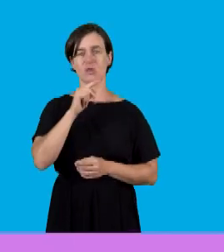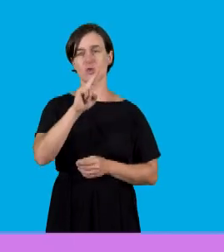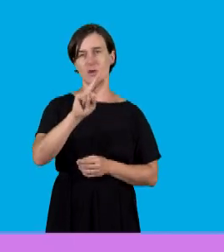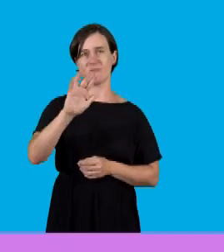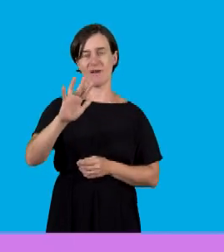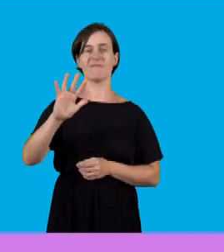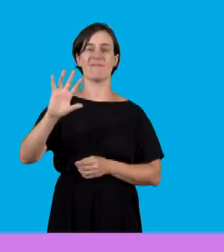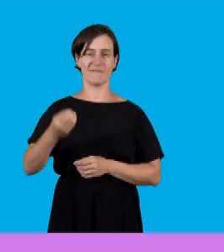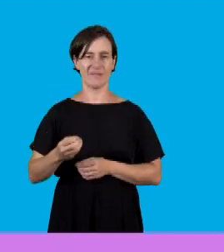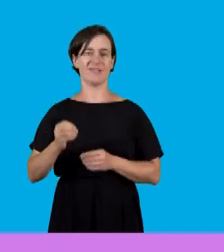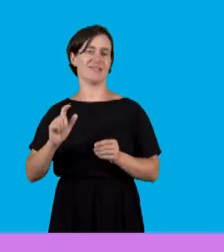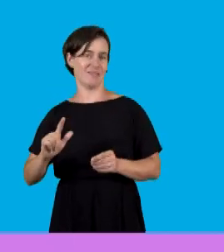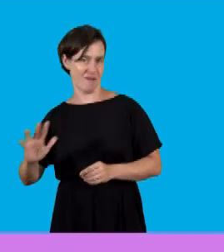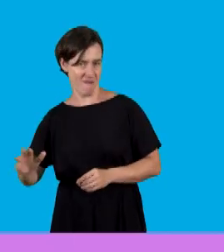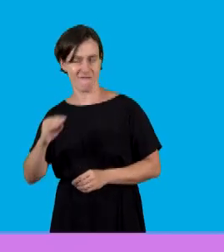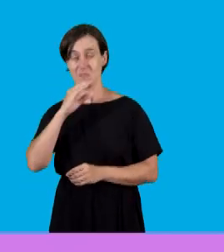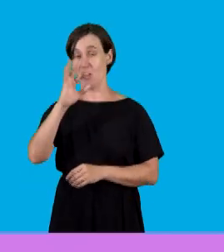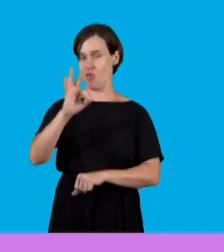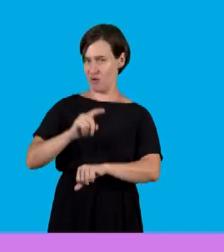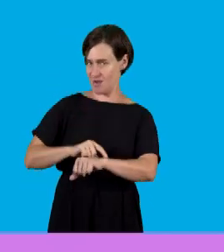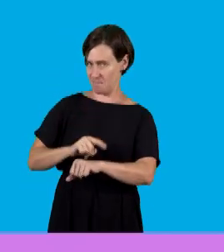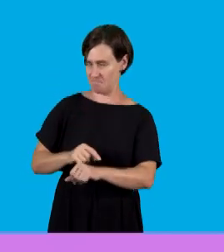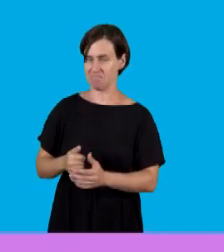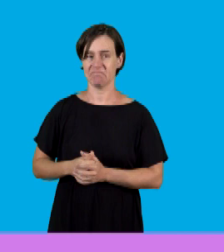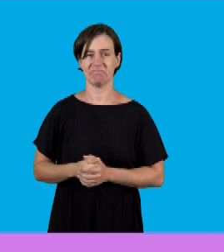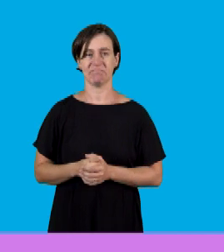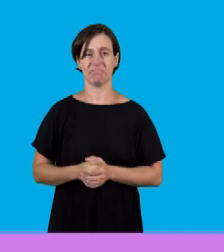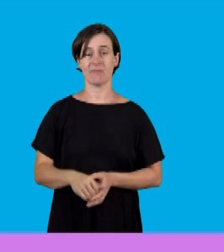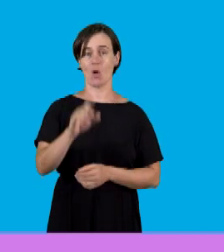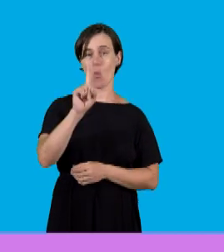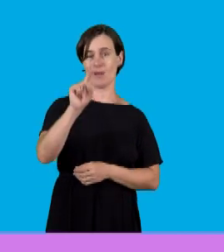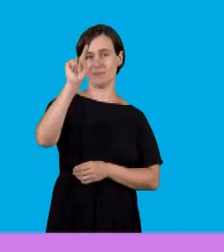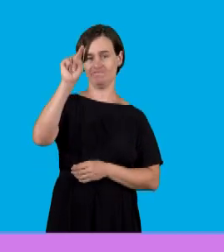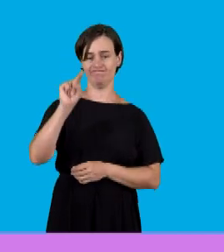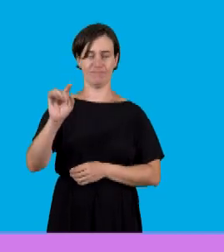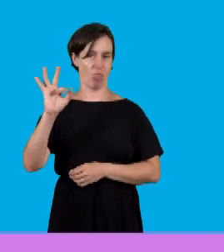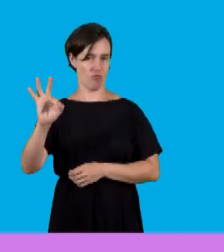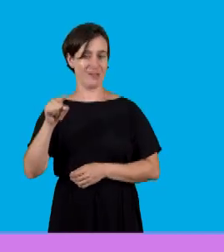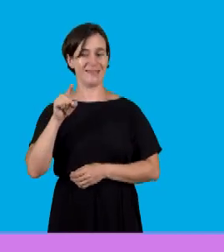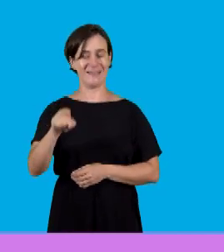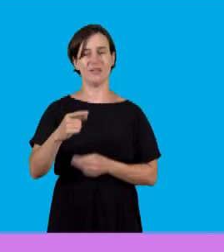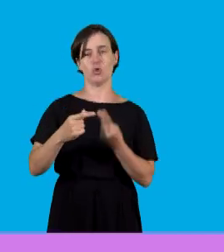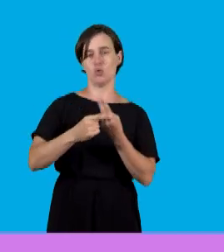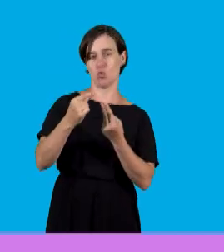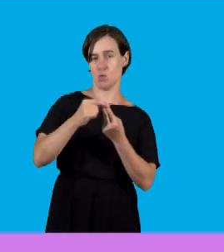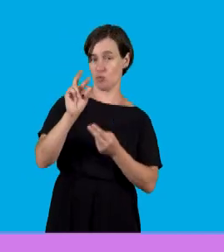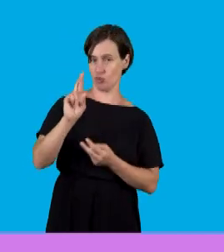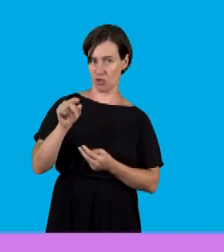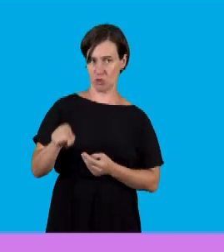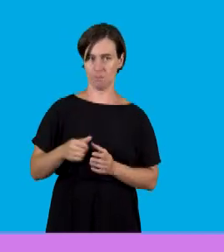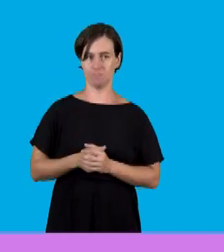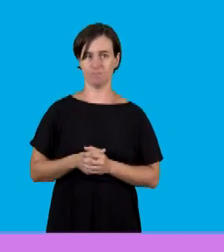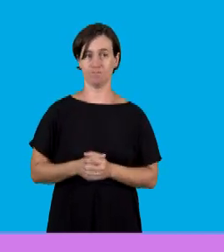because it's 25, 50, then 75. So it's 3. Then it means the expressed unit ratio is